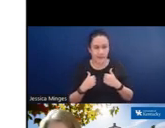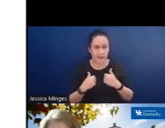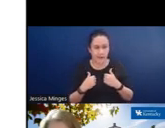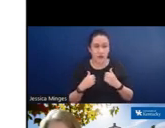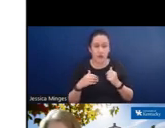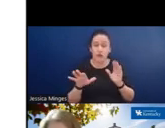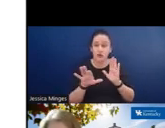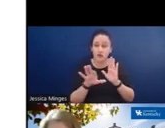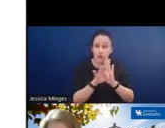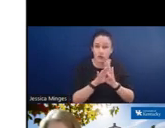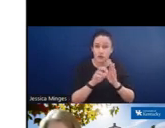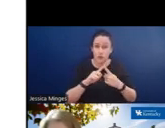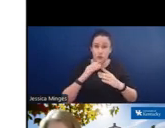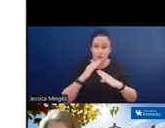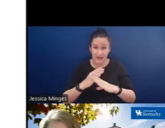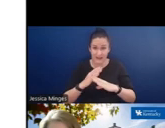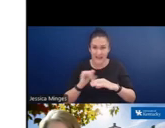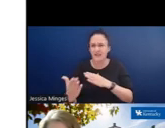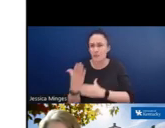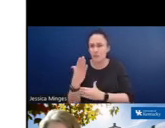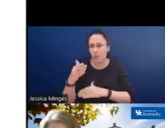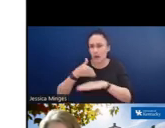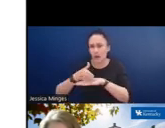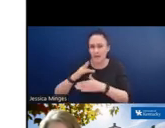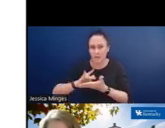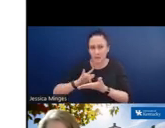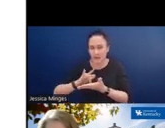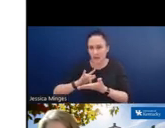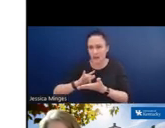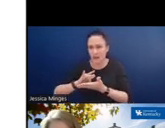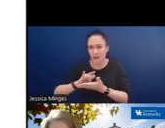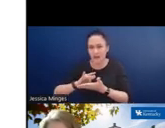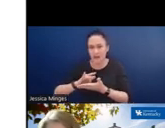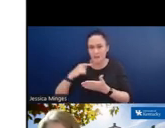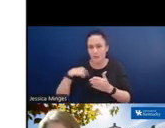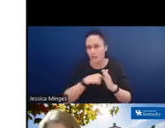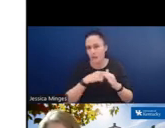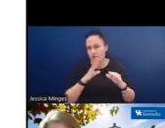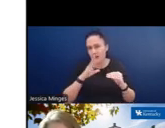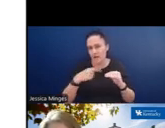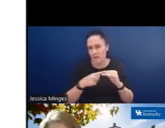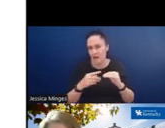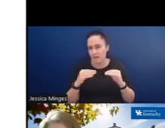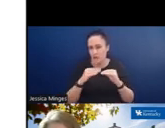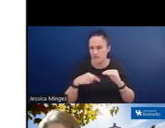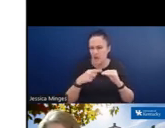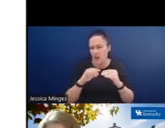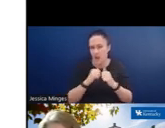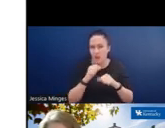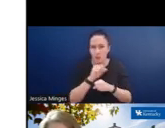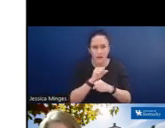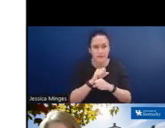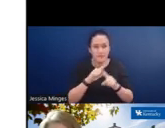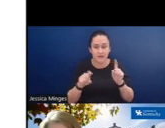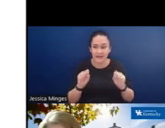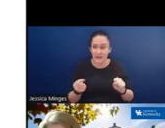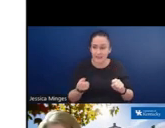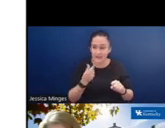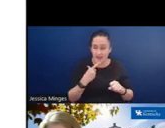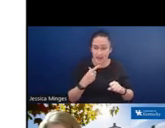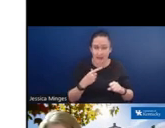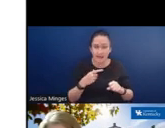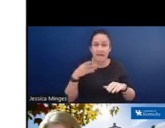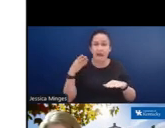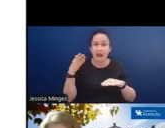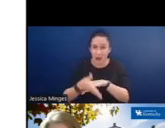prevent is the morning after pill. So we're going to highlight a little bit more of how they work, but they can be taken after you have